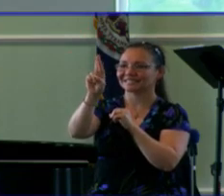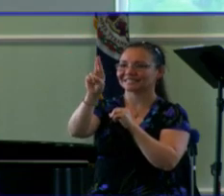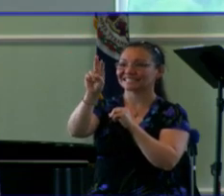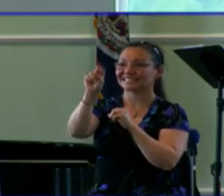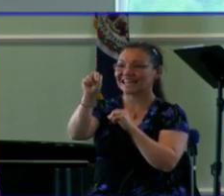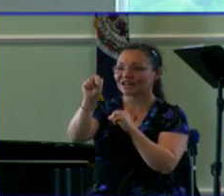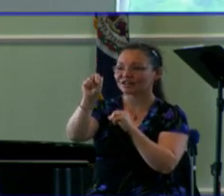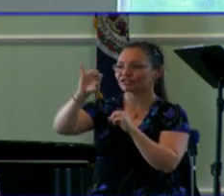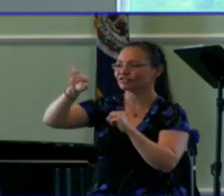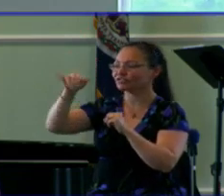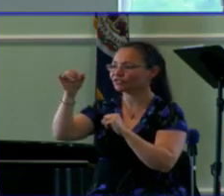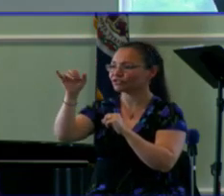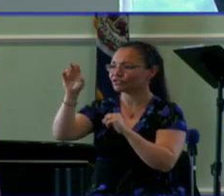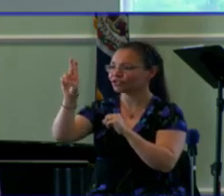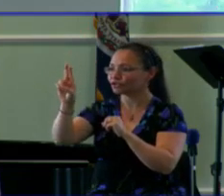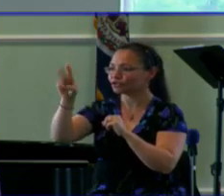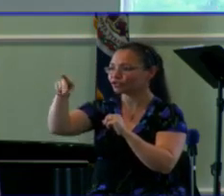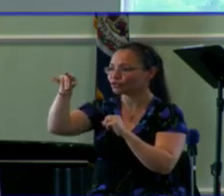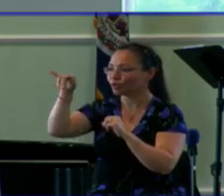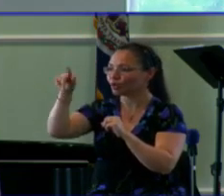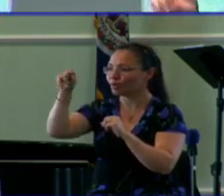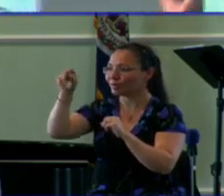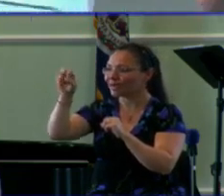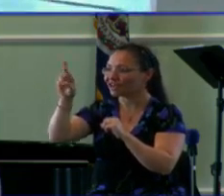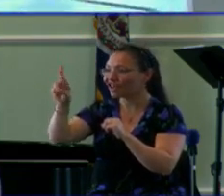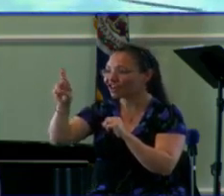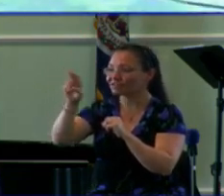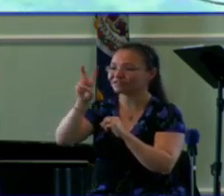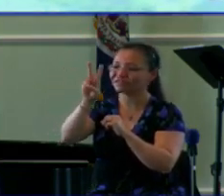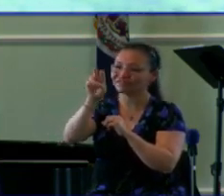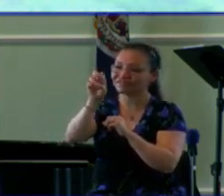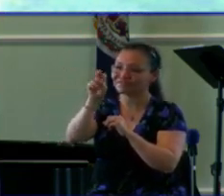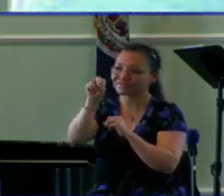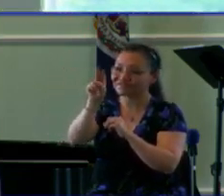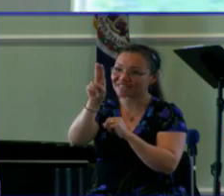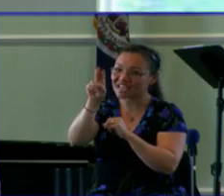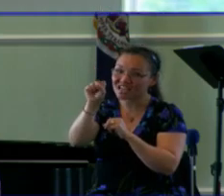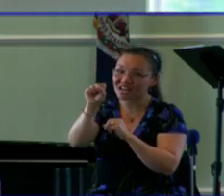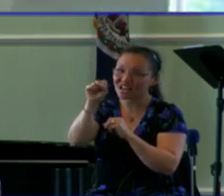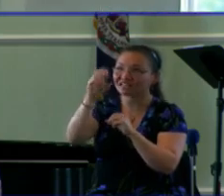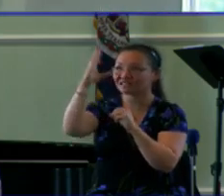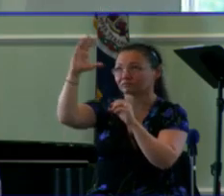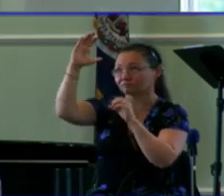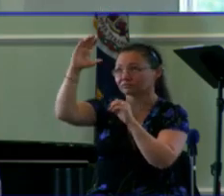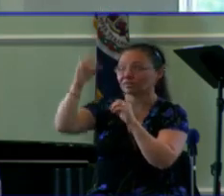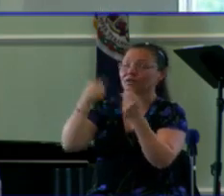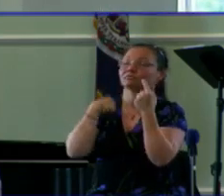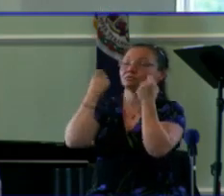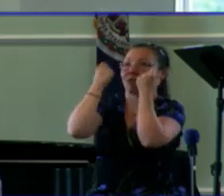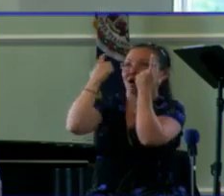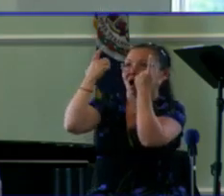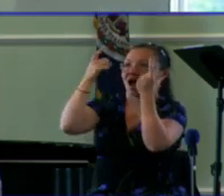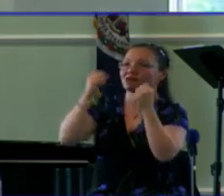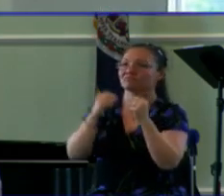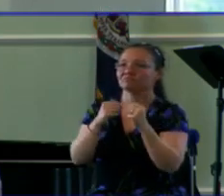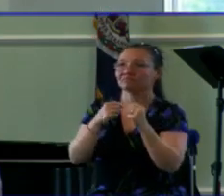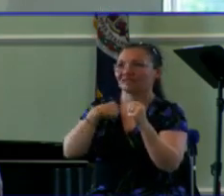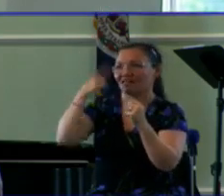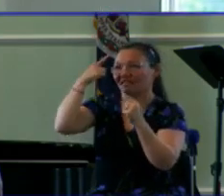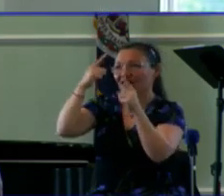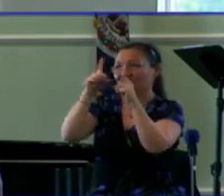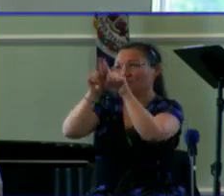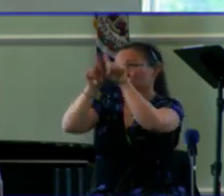planets. And Venus. And so I was impressed by that. And so one